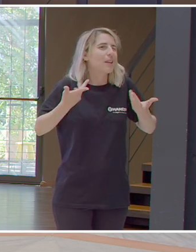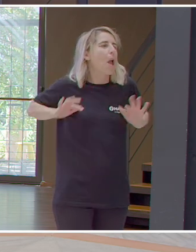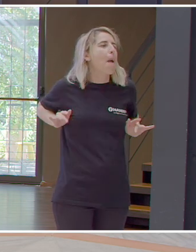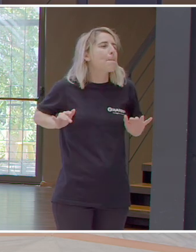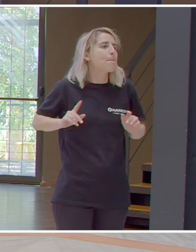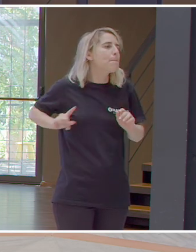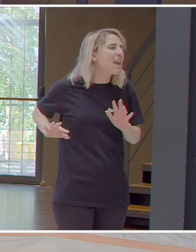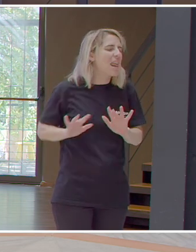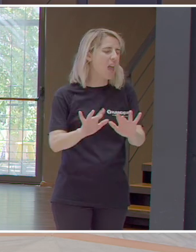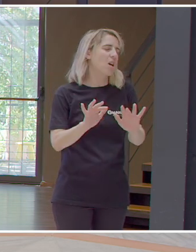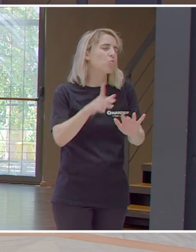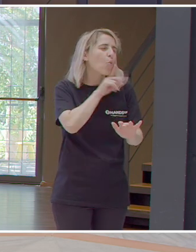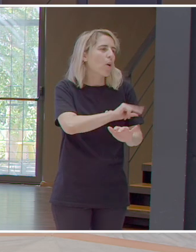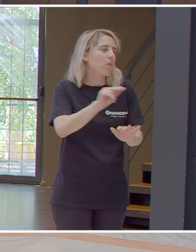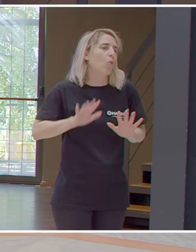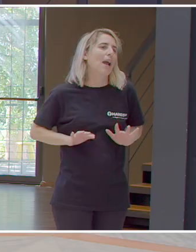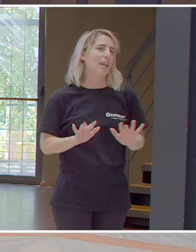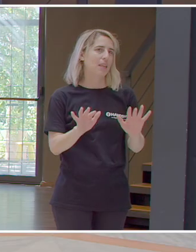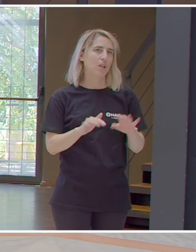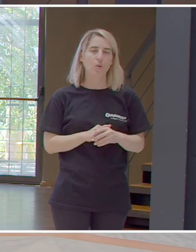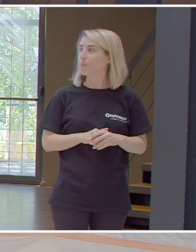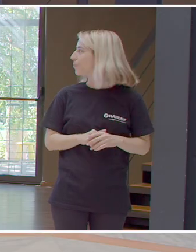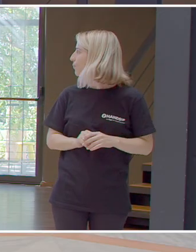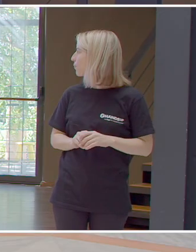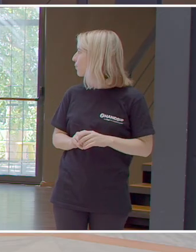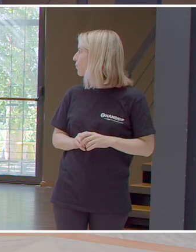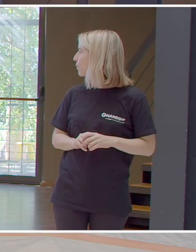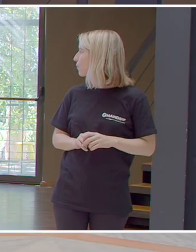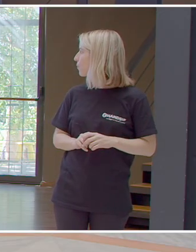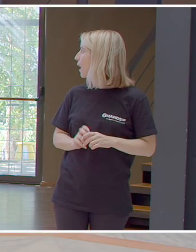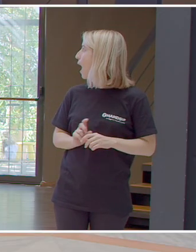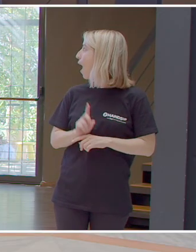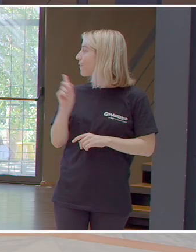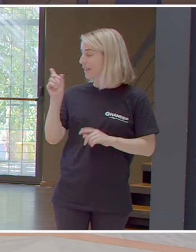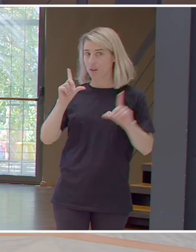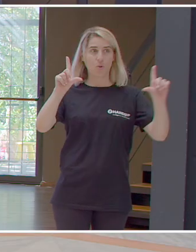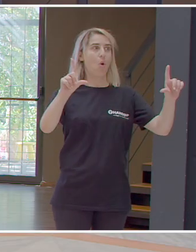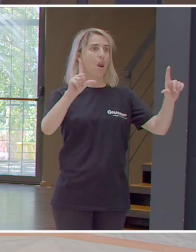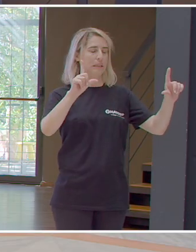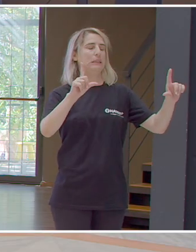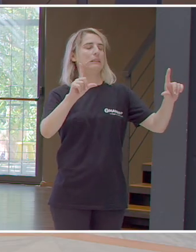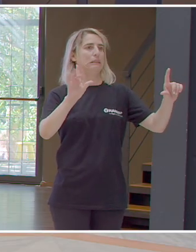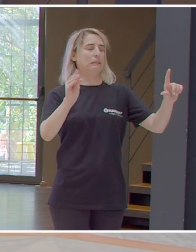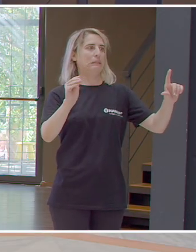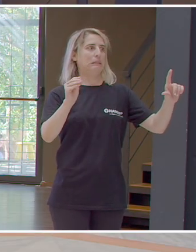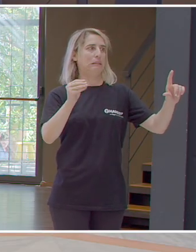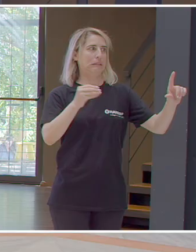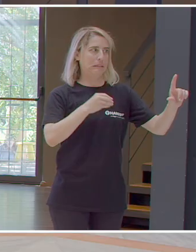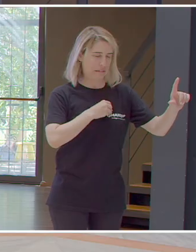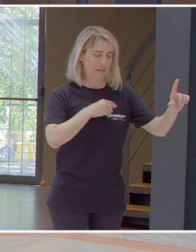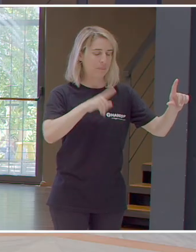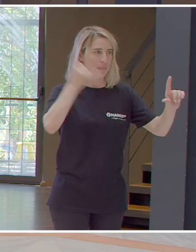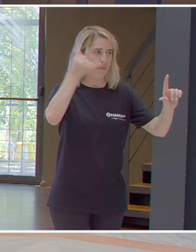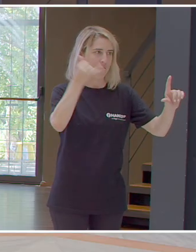in cancer. So this is a picture. When we see that, we're like, uh-oh, we have to